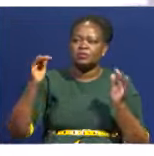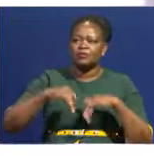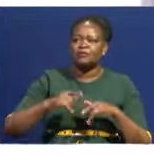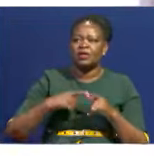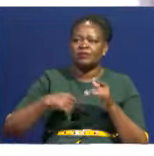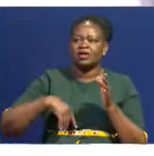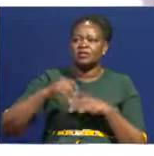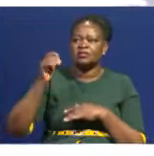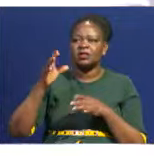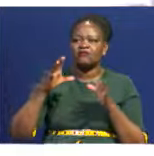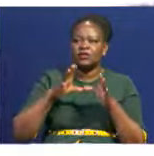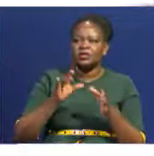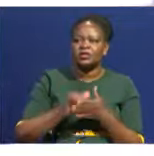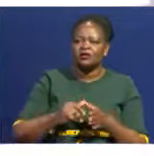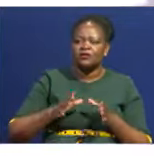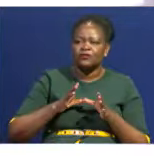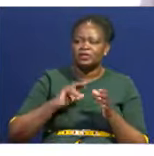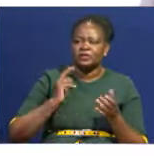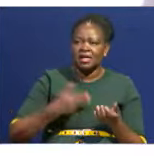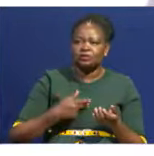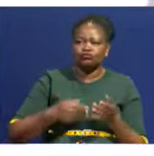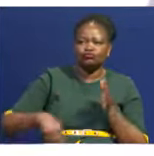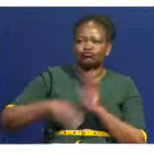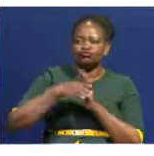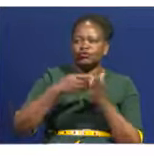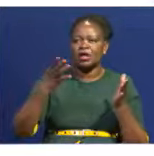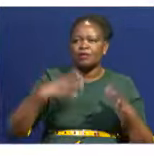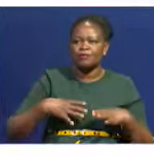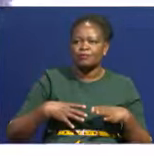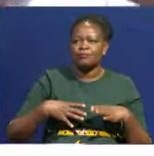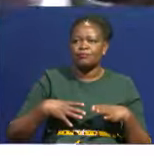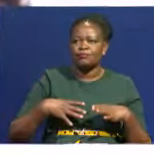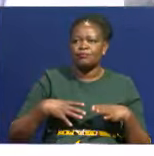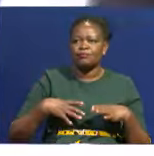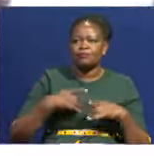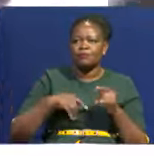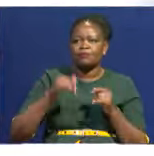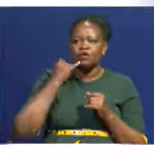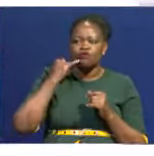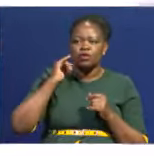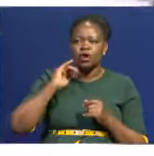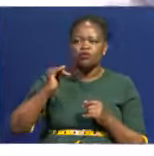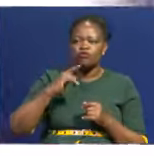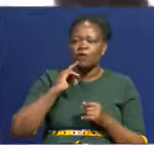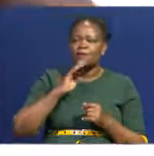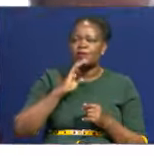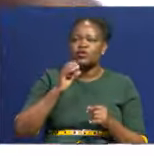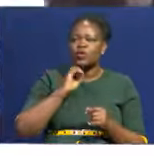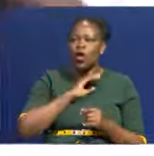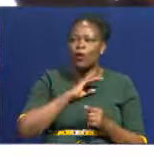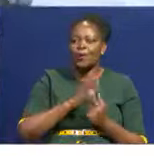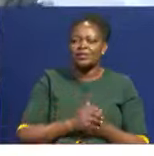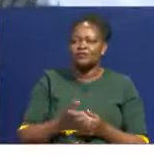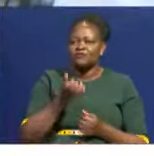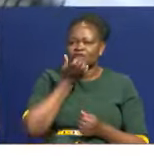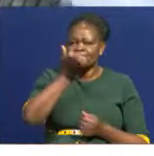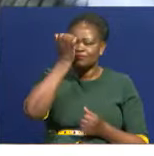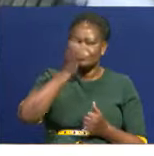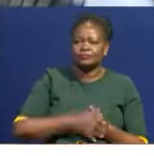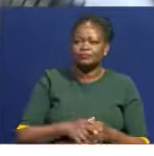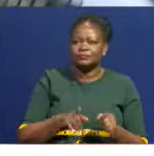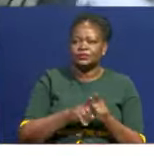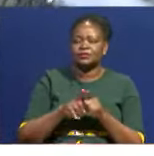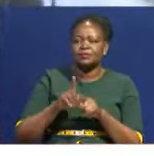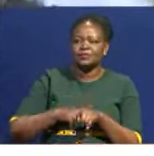to oust him, and those are the people and the citizens of Nakuru County who have been complaining of negligence. At the same